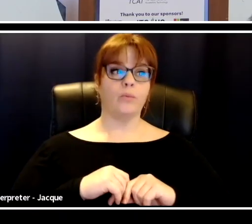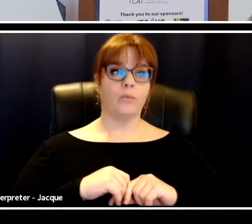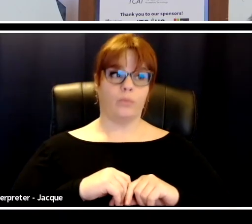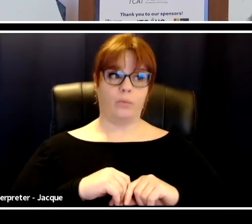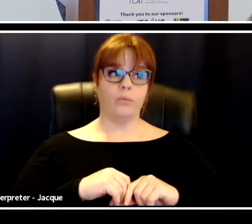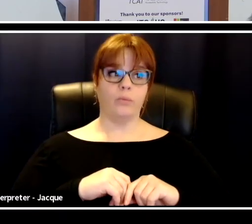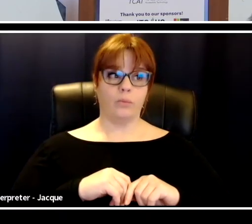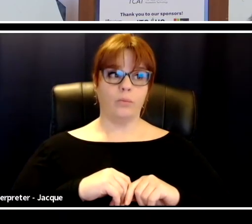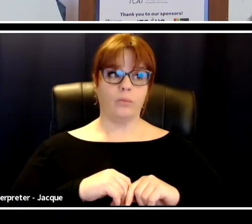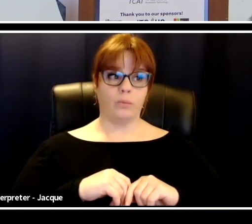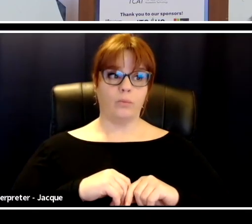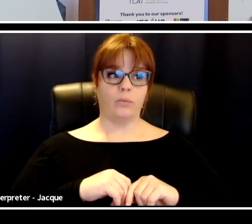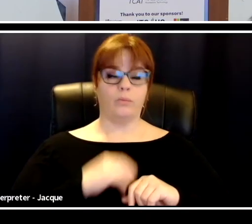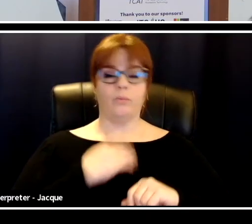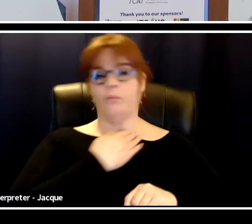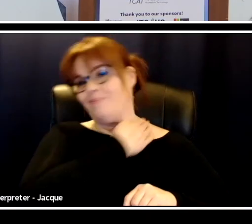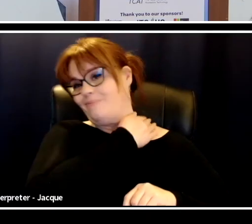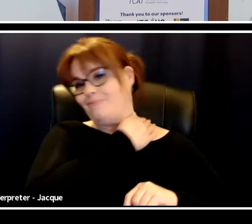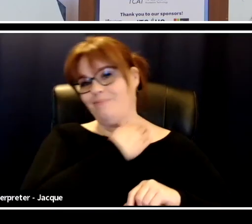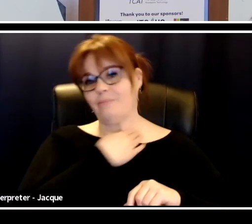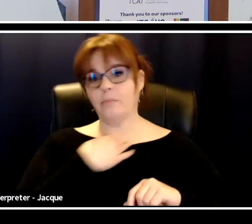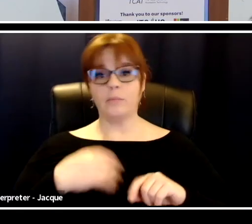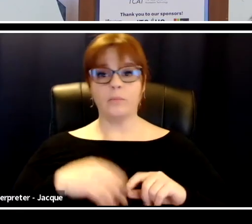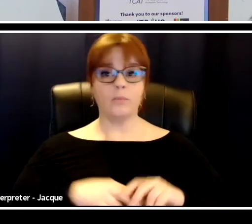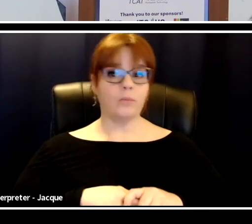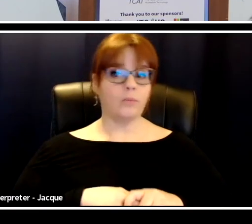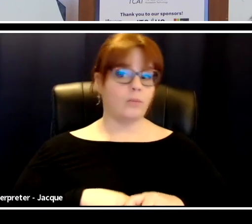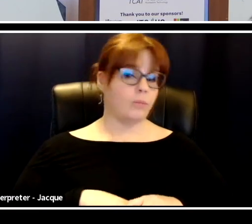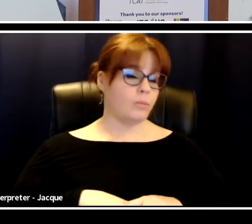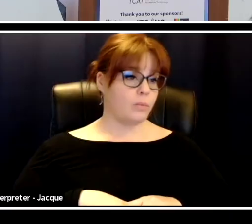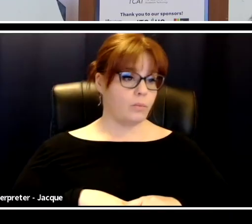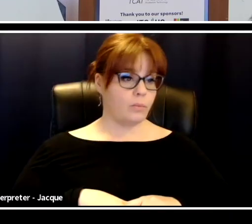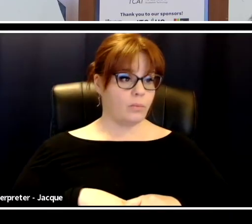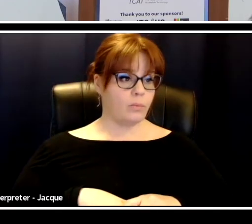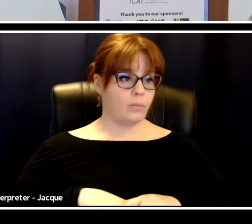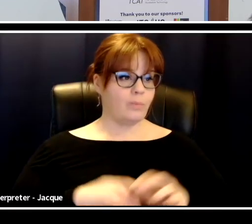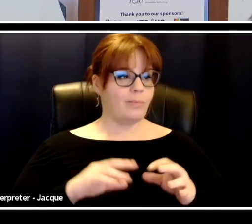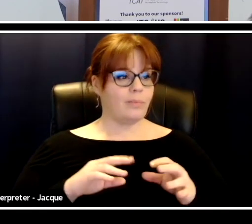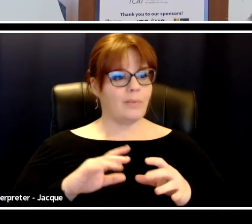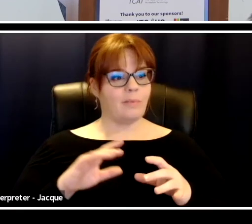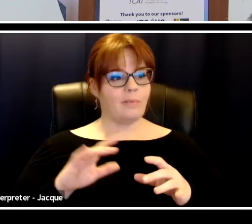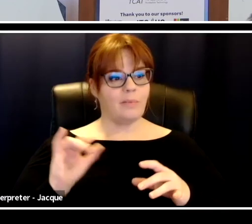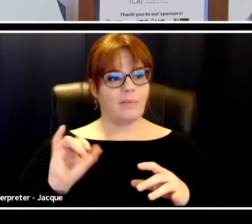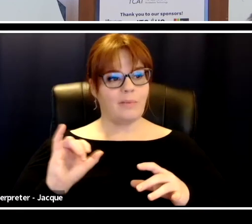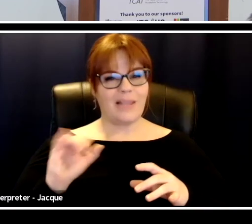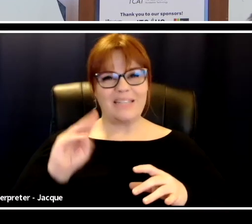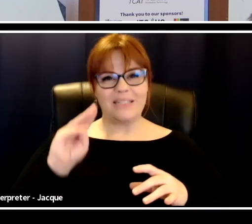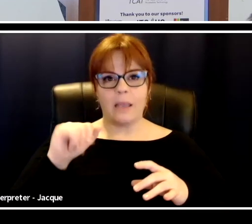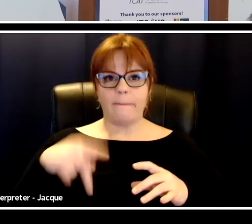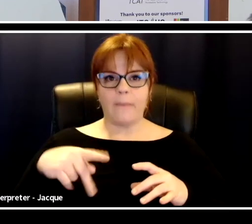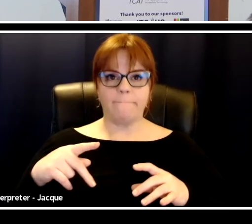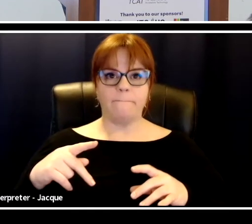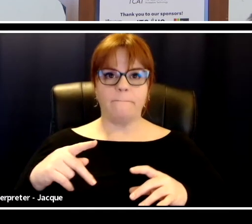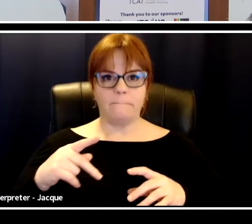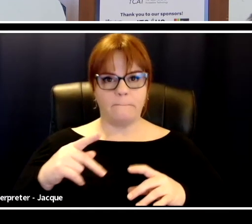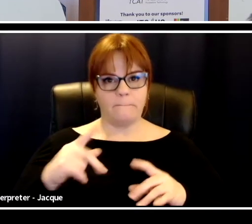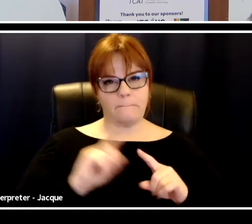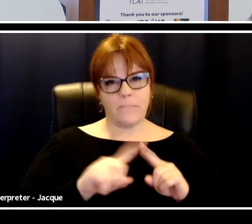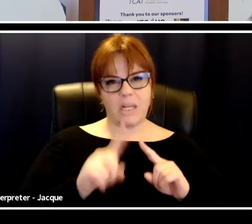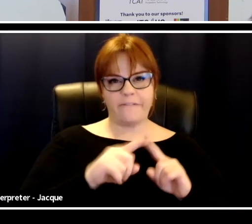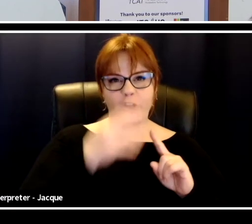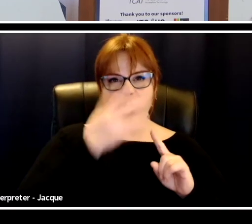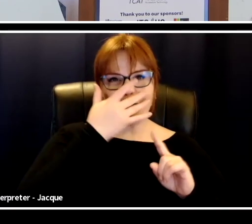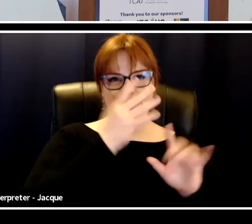of this kind of like a chloropleth map with the different kind of